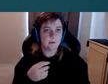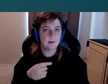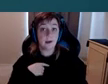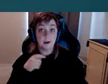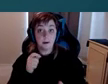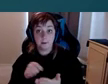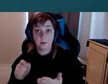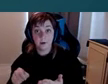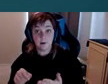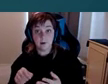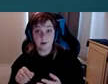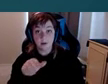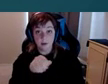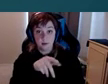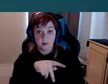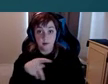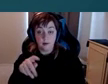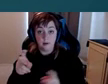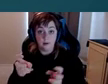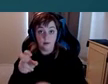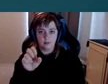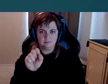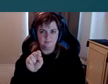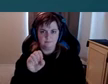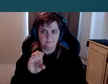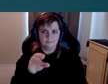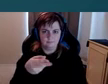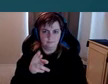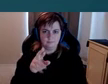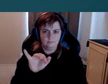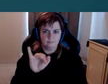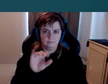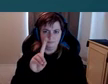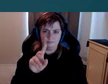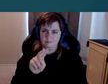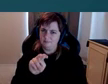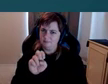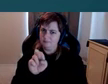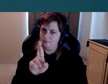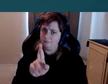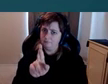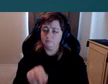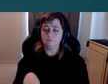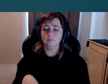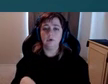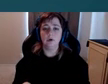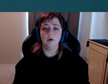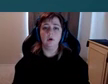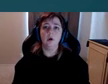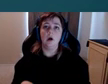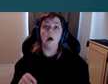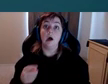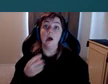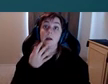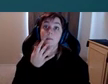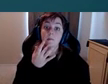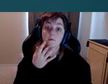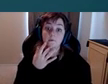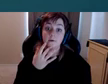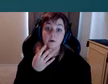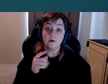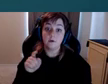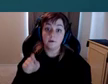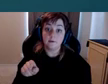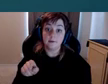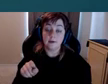called Scrivener, which I prefer over Microsoft Word, which I was just recently introduced to towards the end of